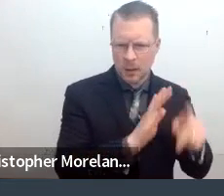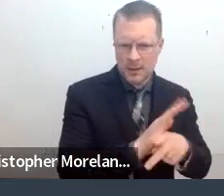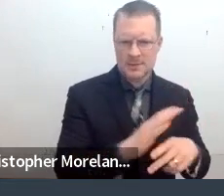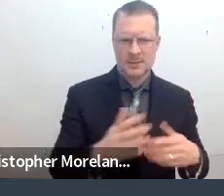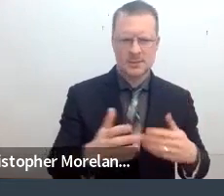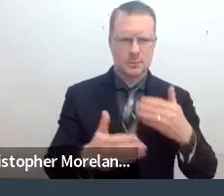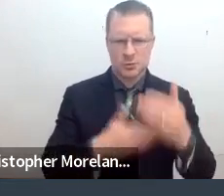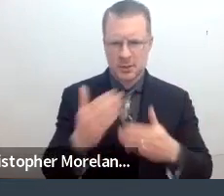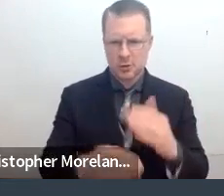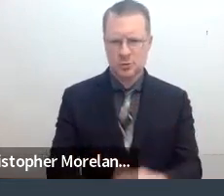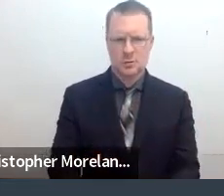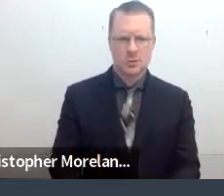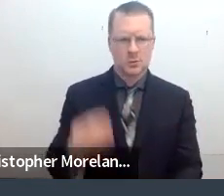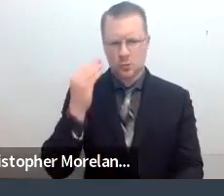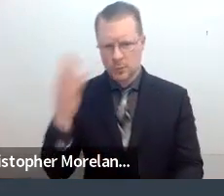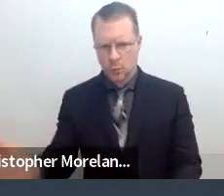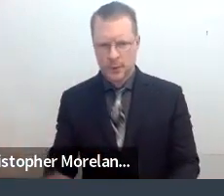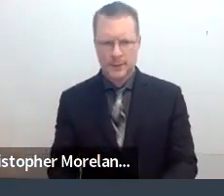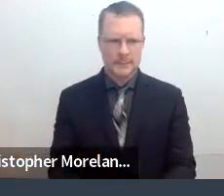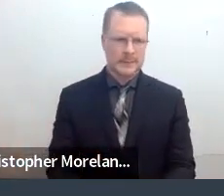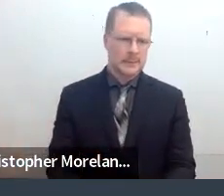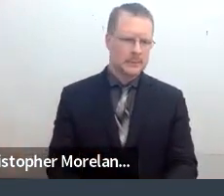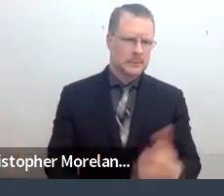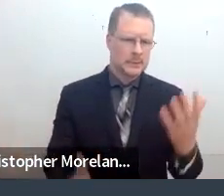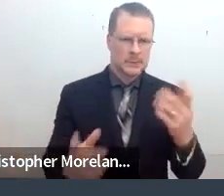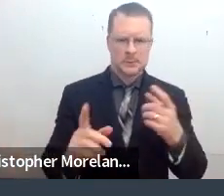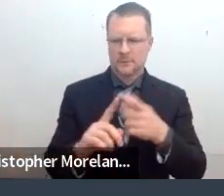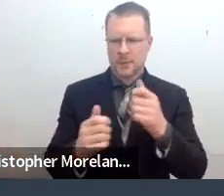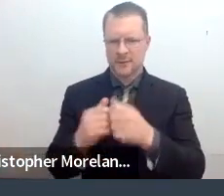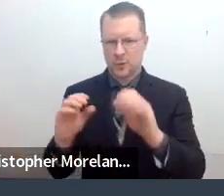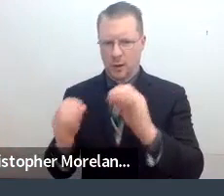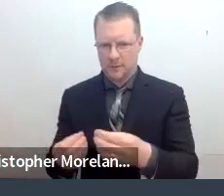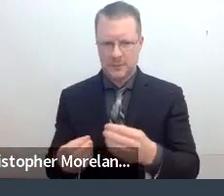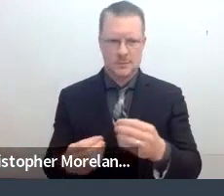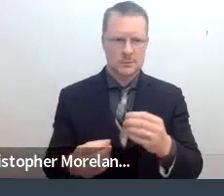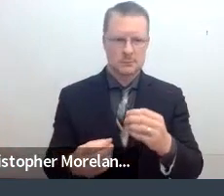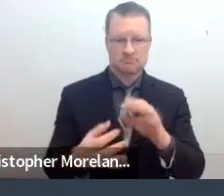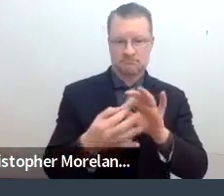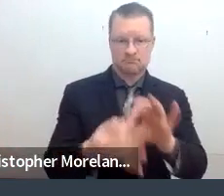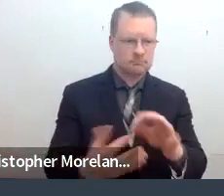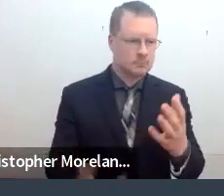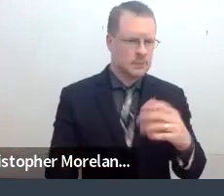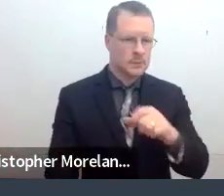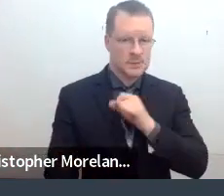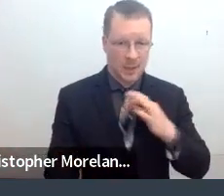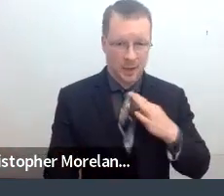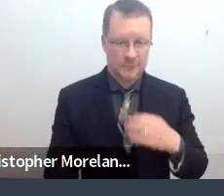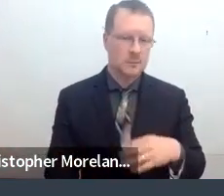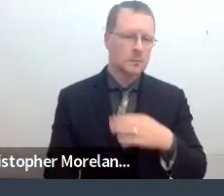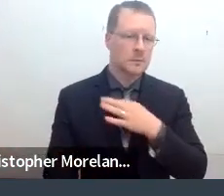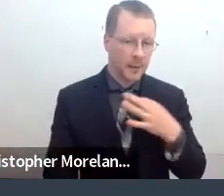workforce. That includes policies, procedures, reporting strategies,